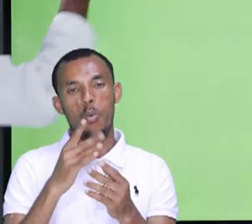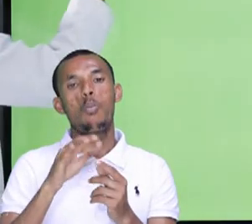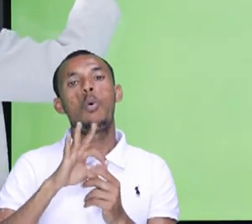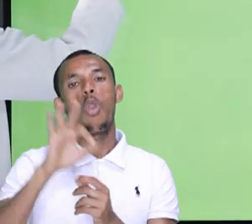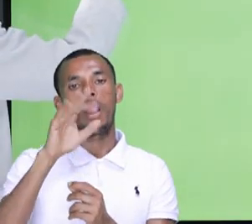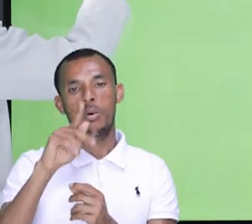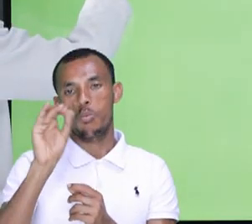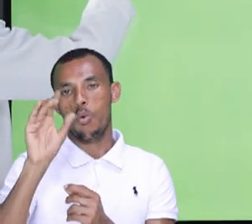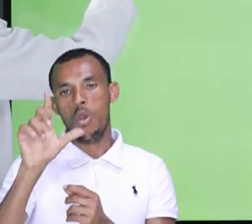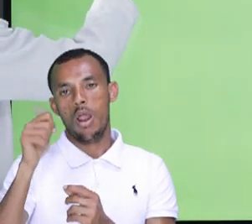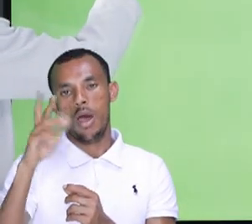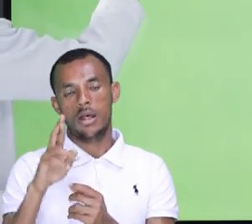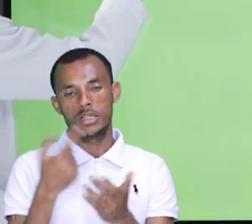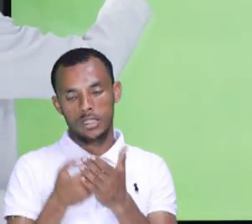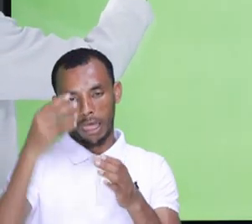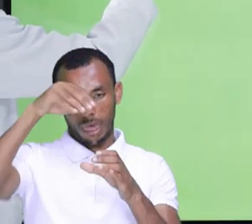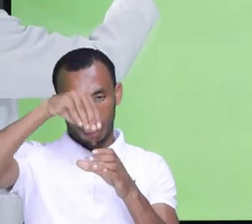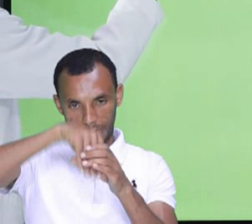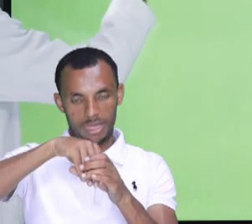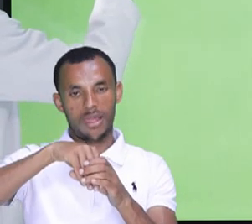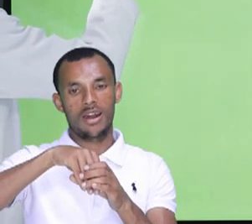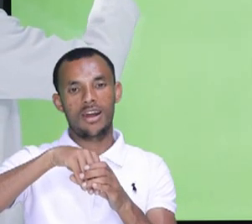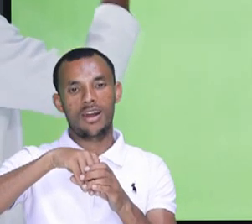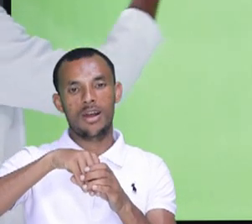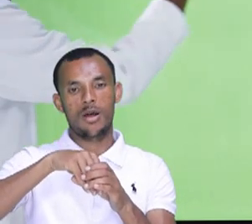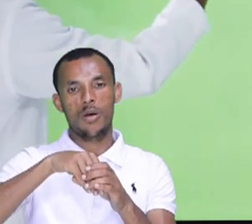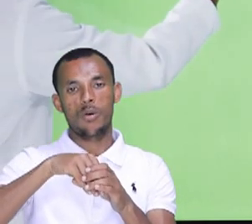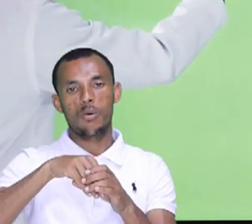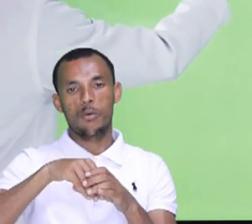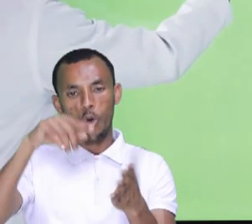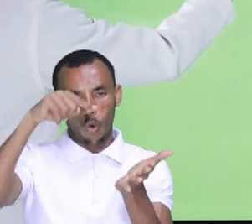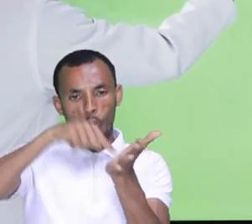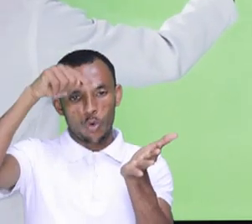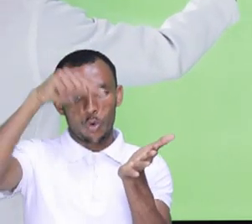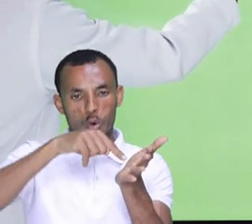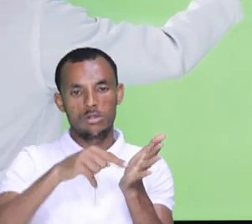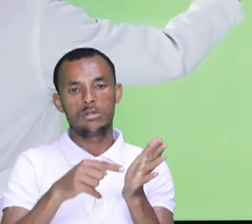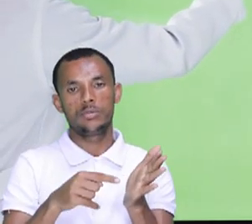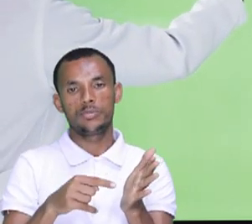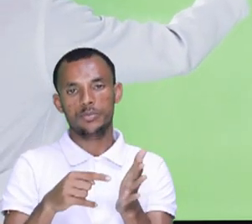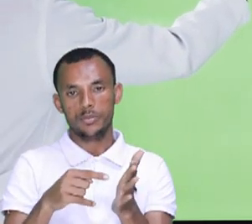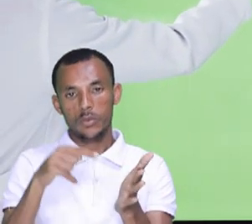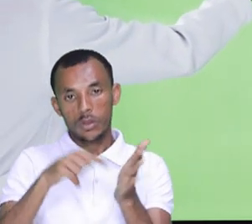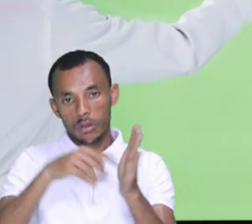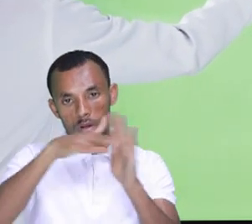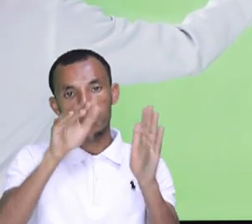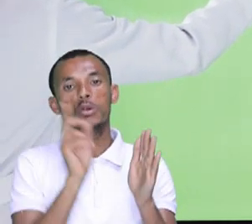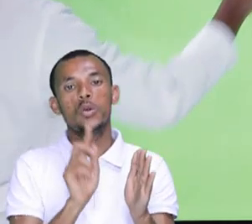Now, this is intermolecular force. This dot represented by intermolecular force. This dot represented